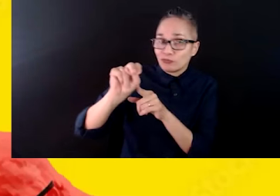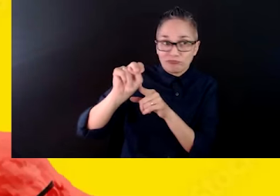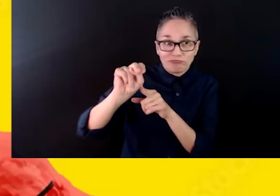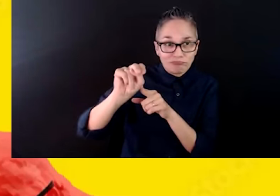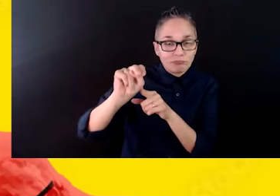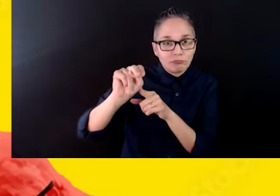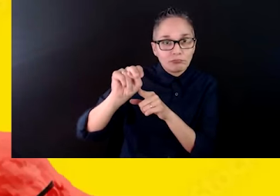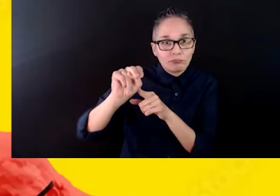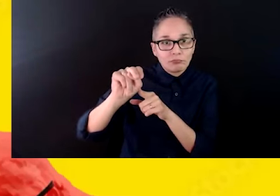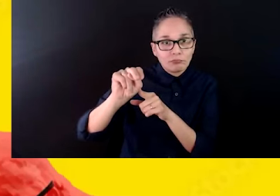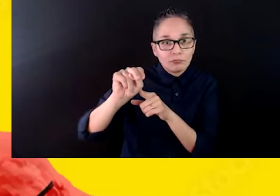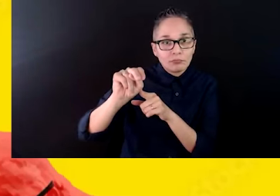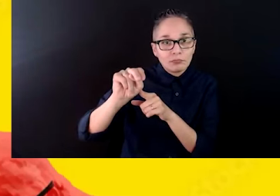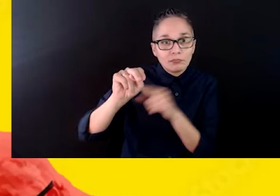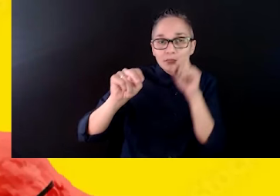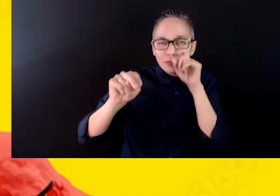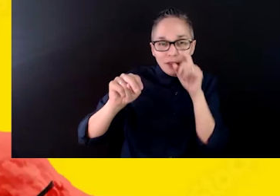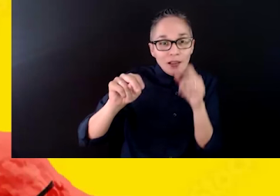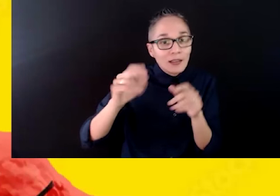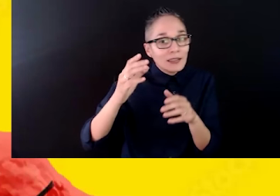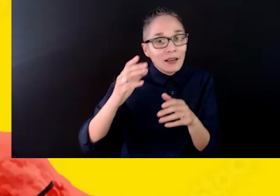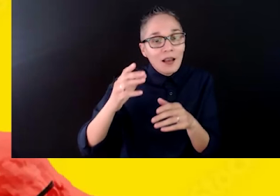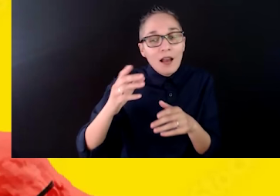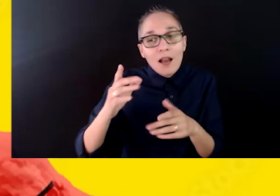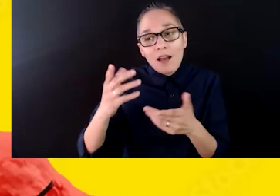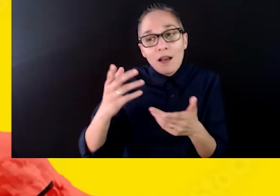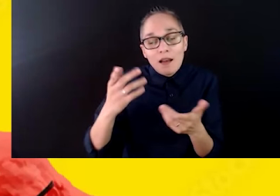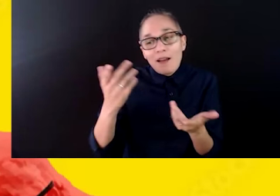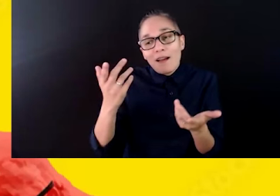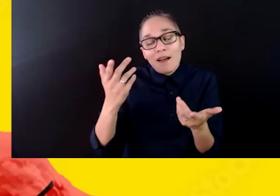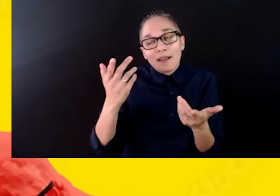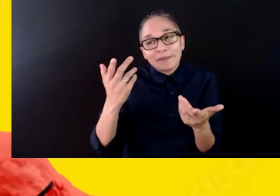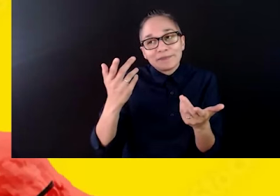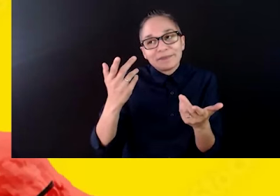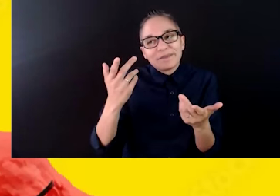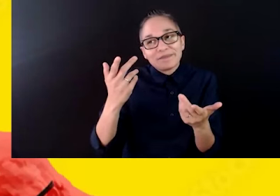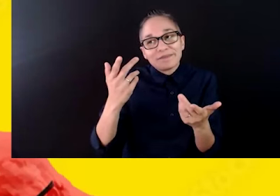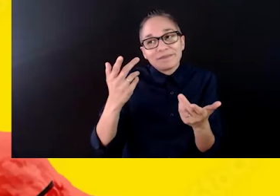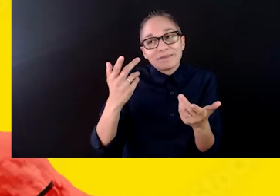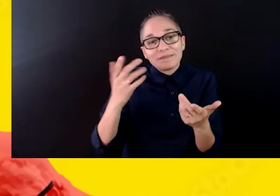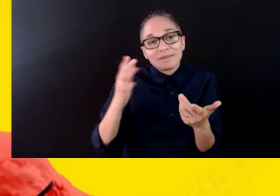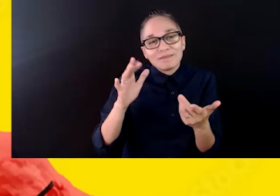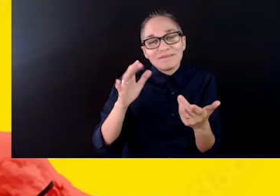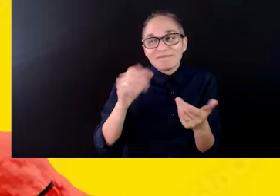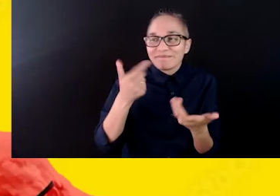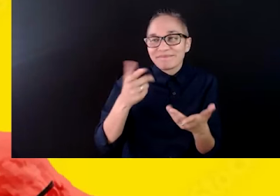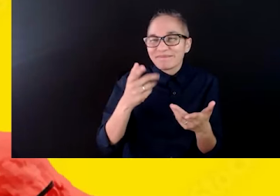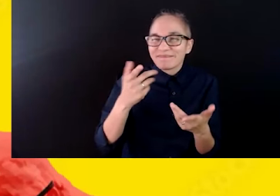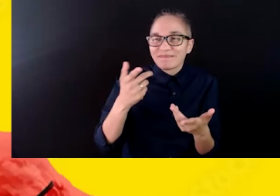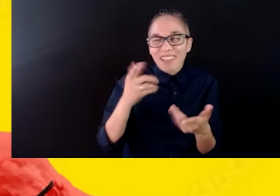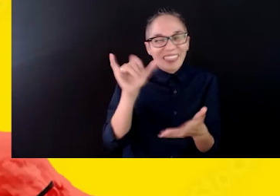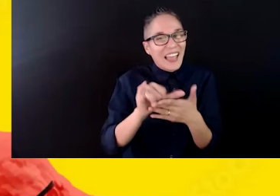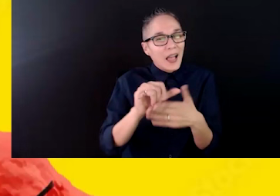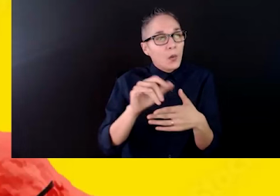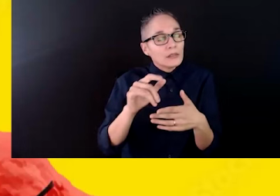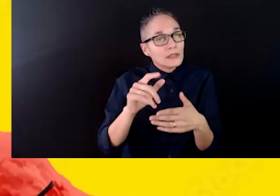oh, sorry, that's not my coinage. That's been around. We're making t-shirts. Anyway, yeah, that was kind